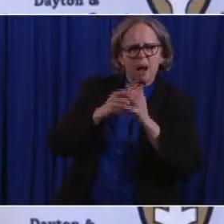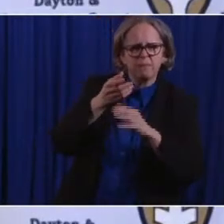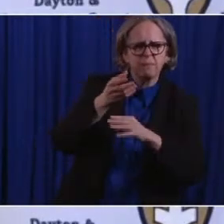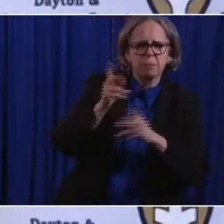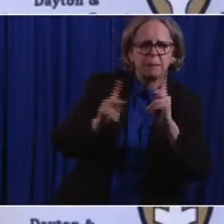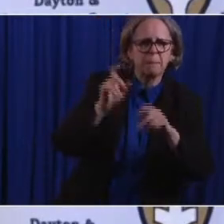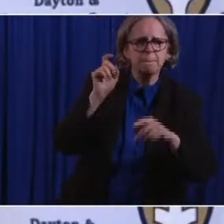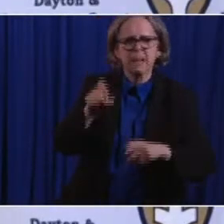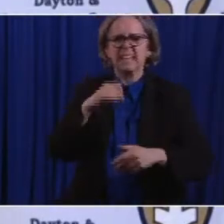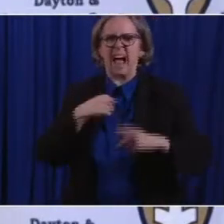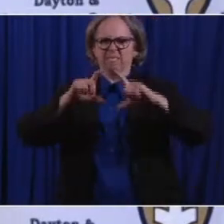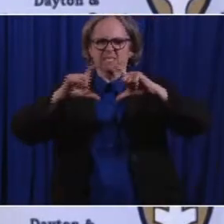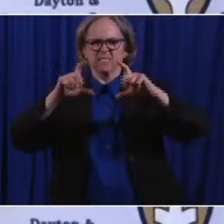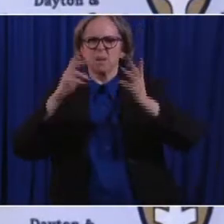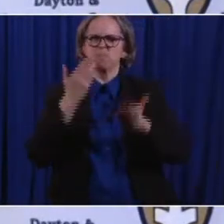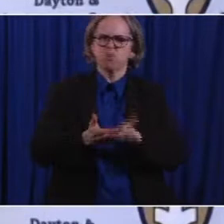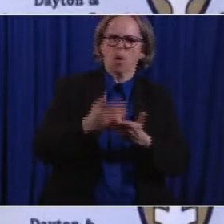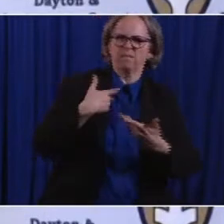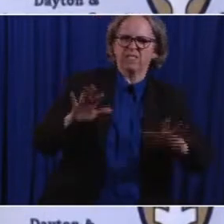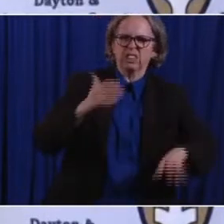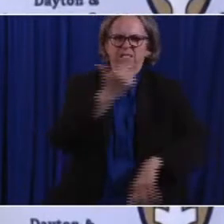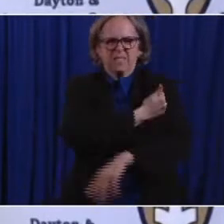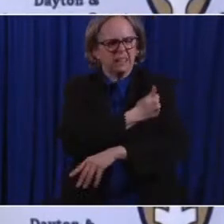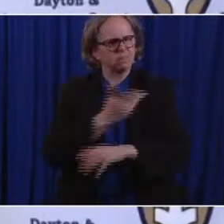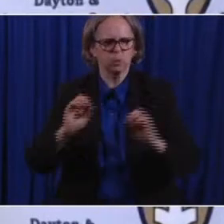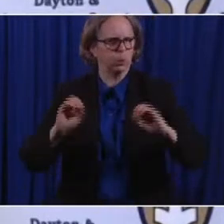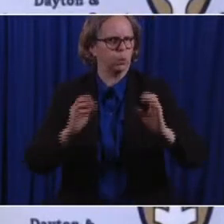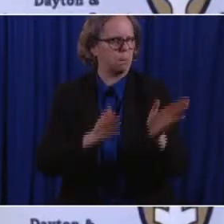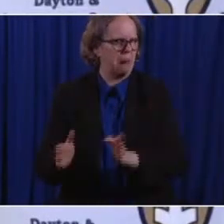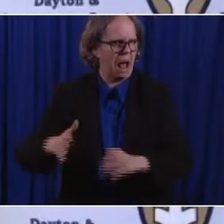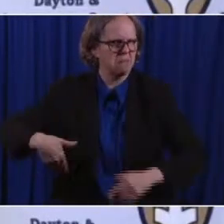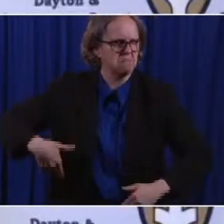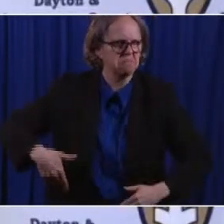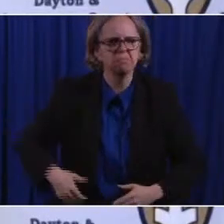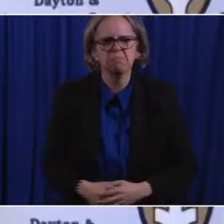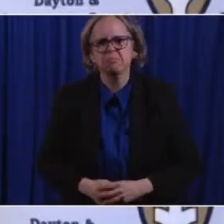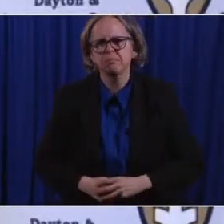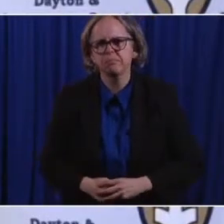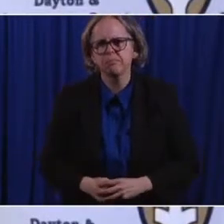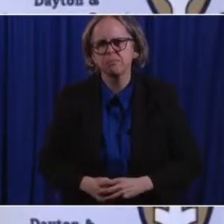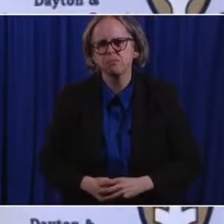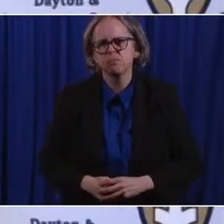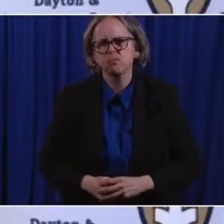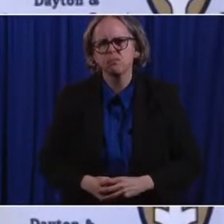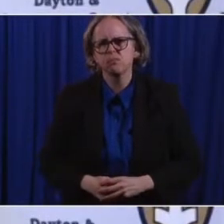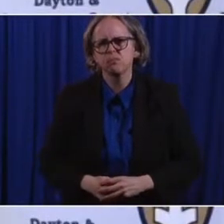We don't have that plan in the government of the state of Ohio. As governor, I don't have that plan.